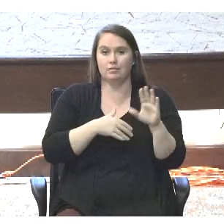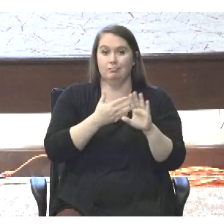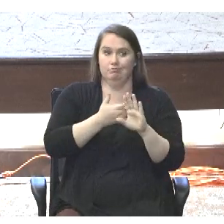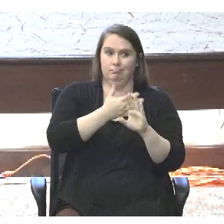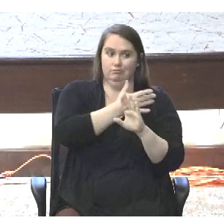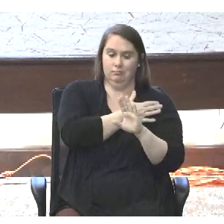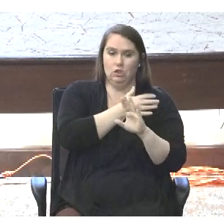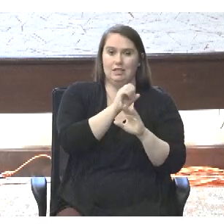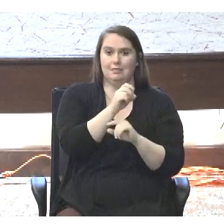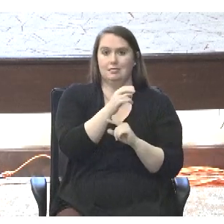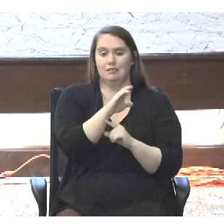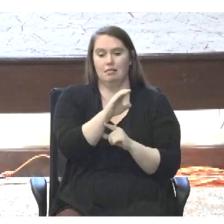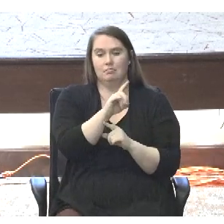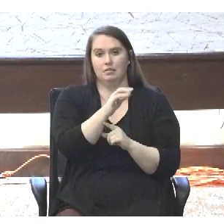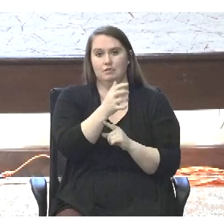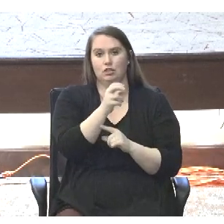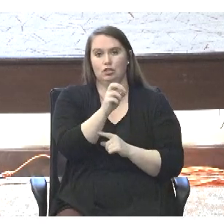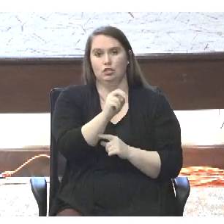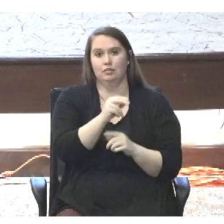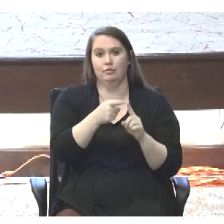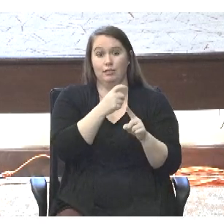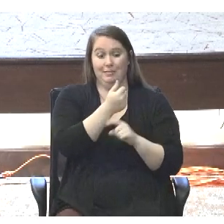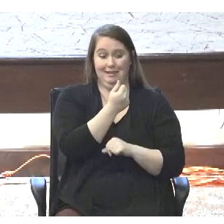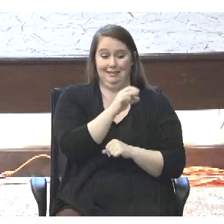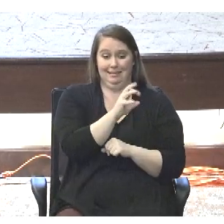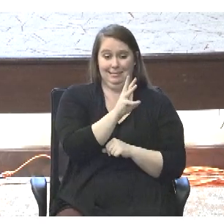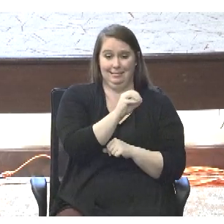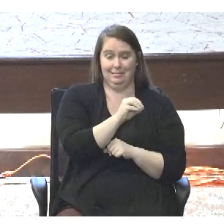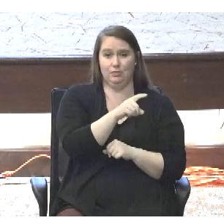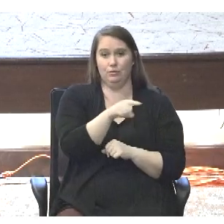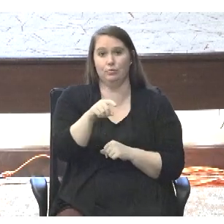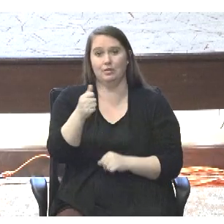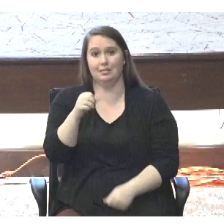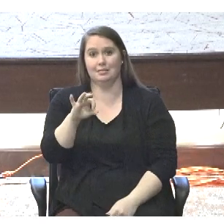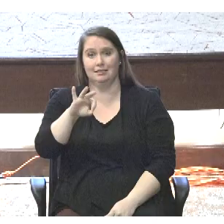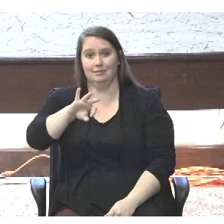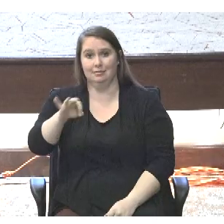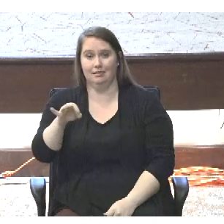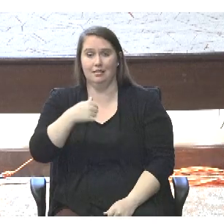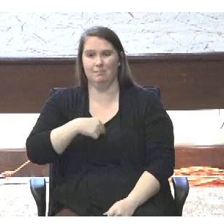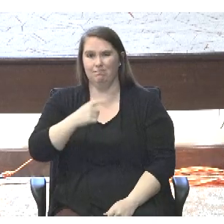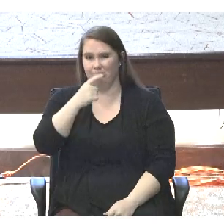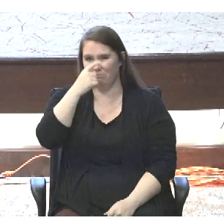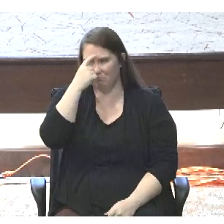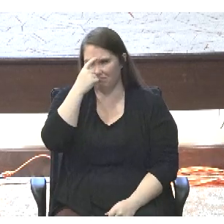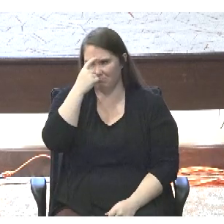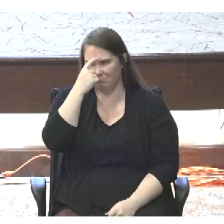current subdivision ordinance, and that was 1960 to 1999,